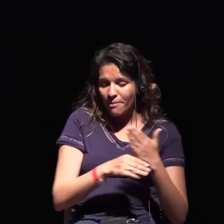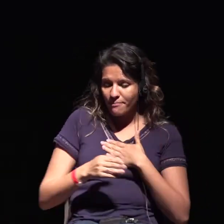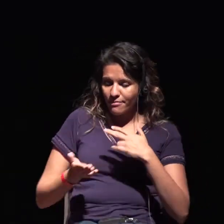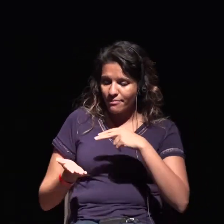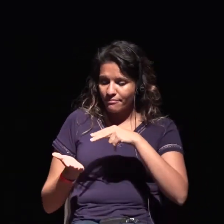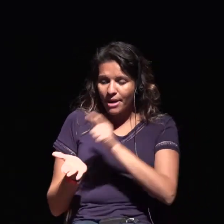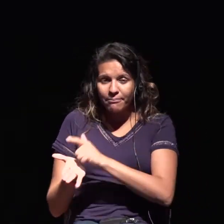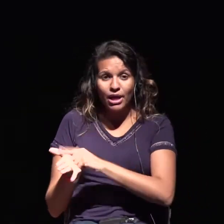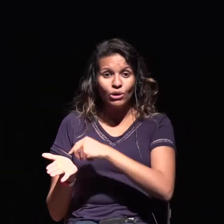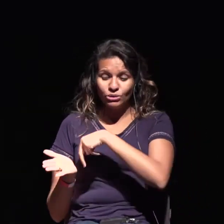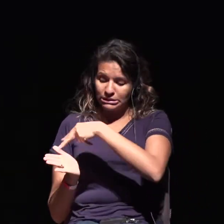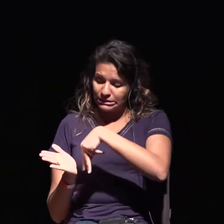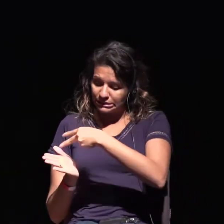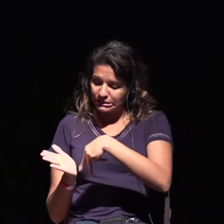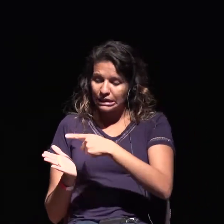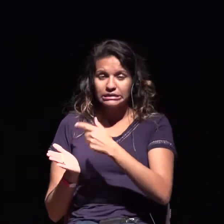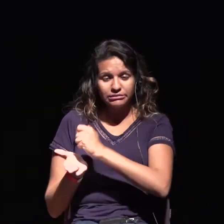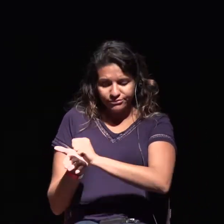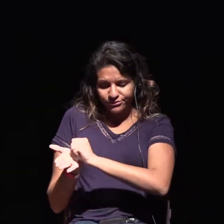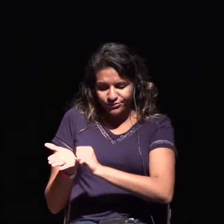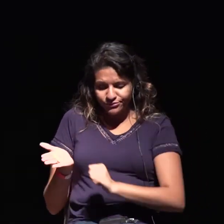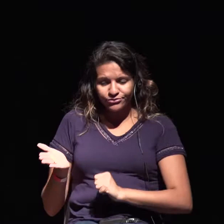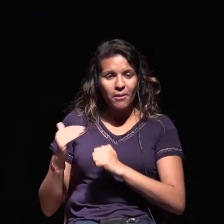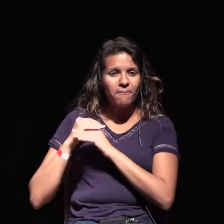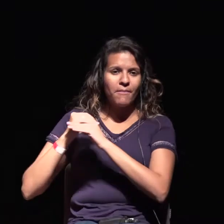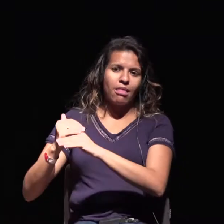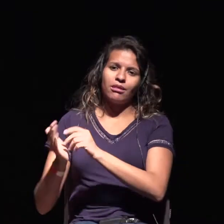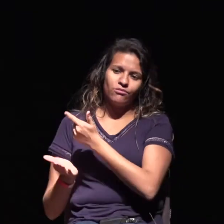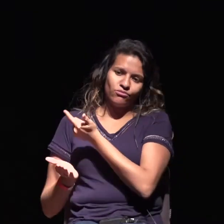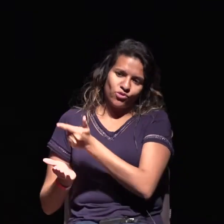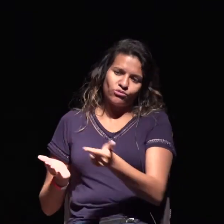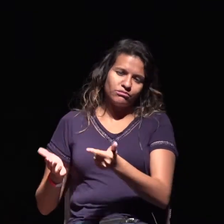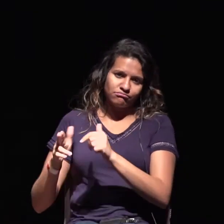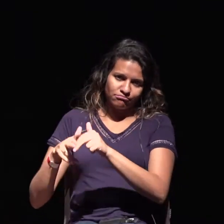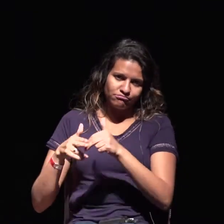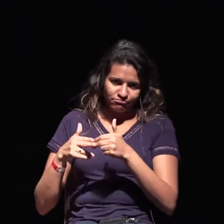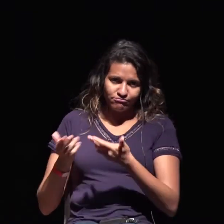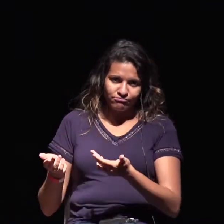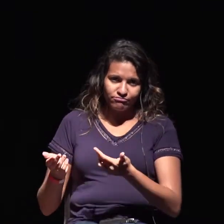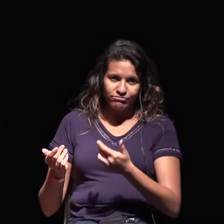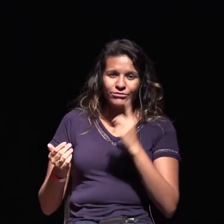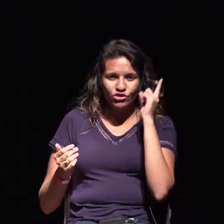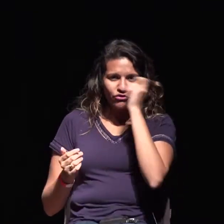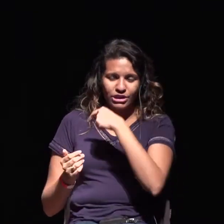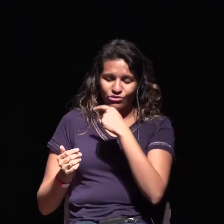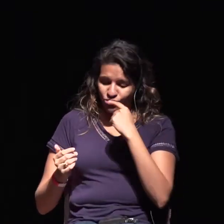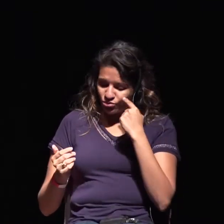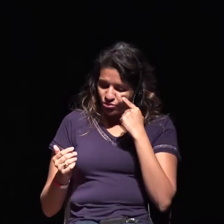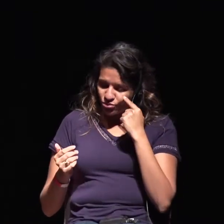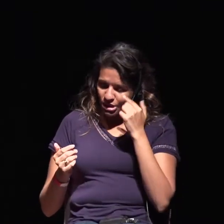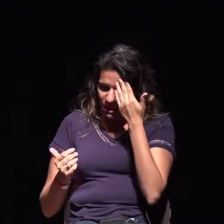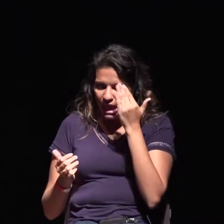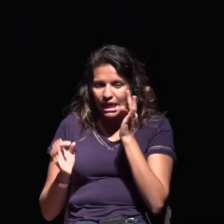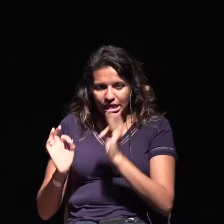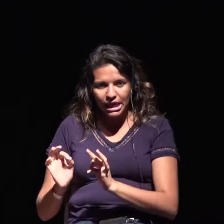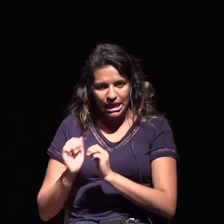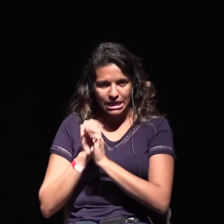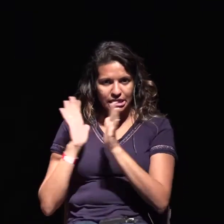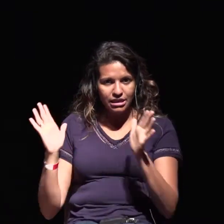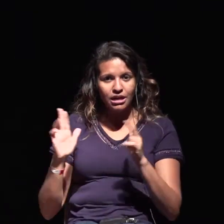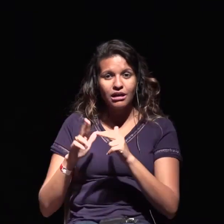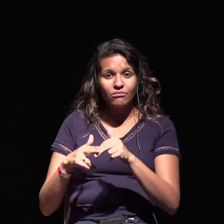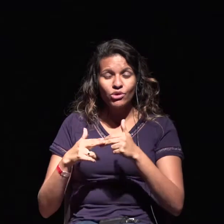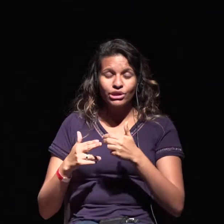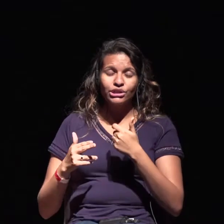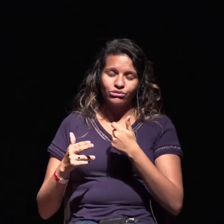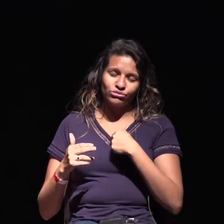meditation on the score as this investigation on the history of dance is considered by a museum, because